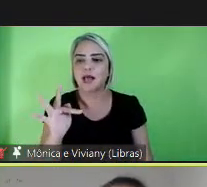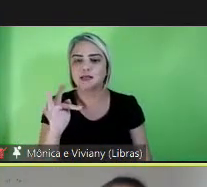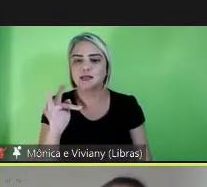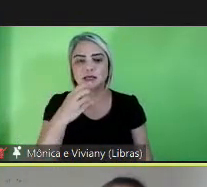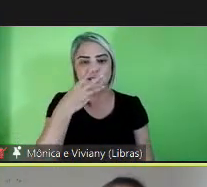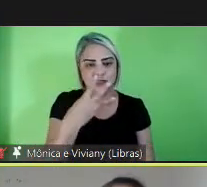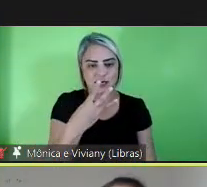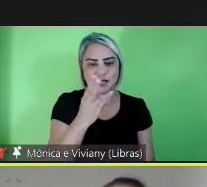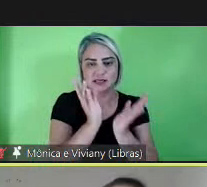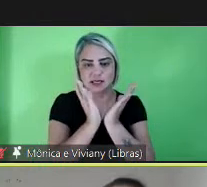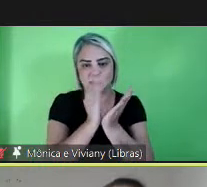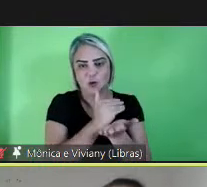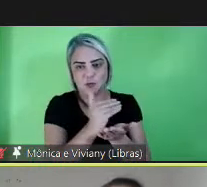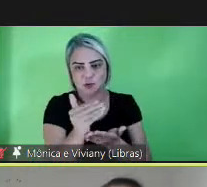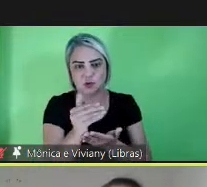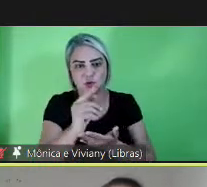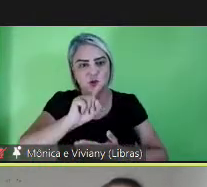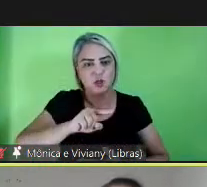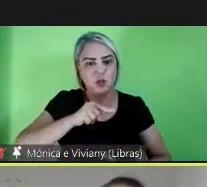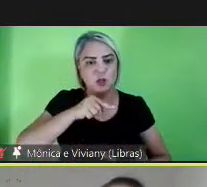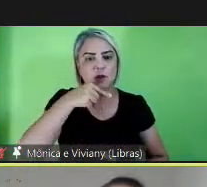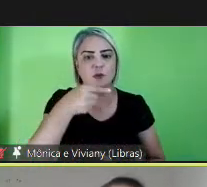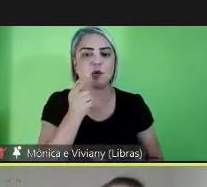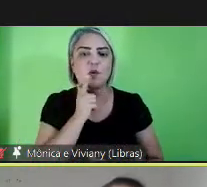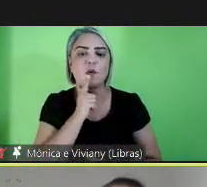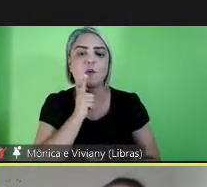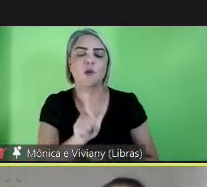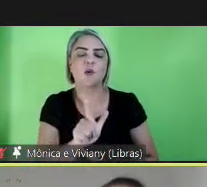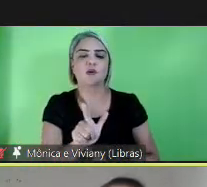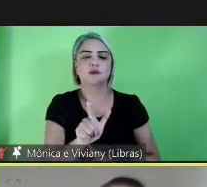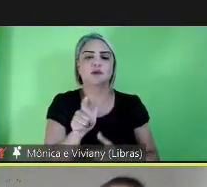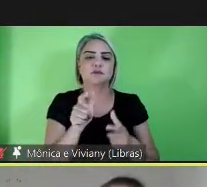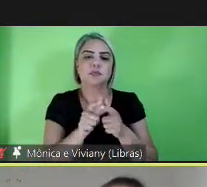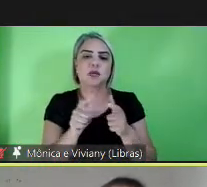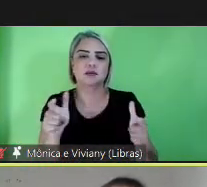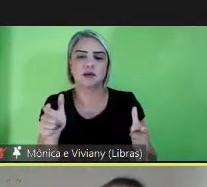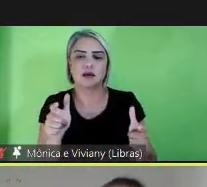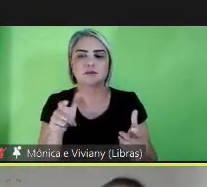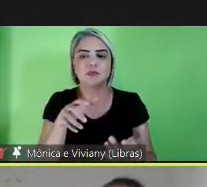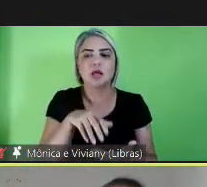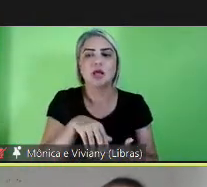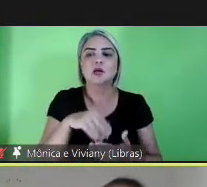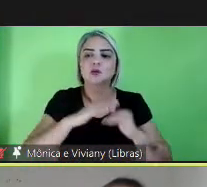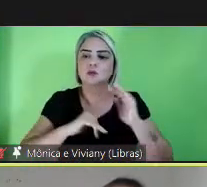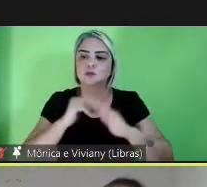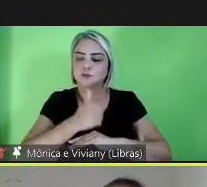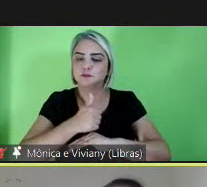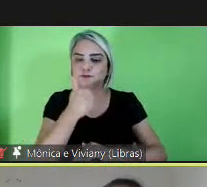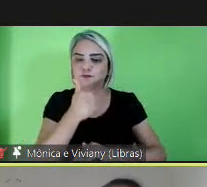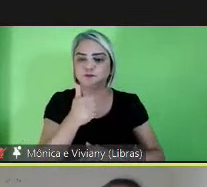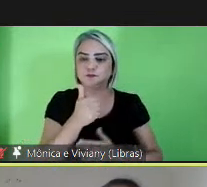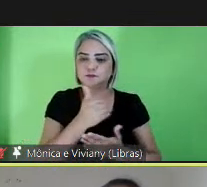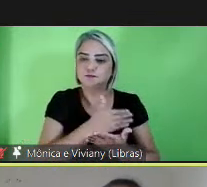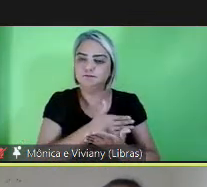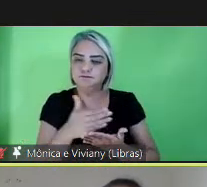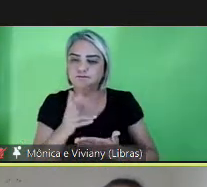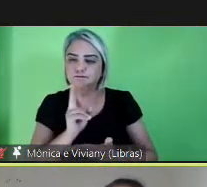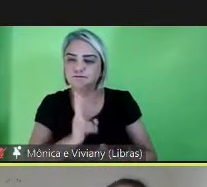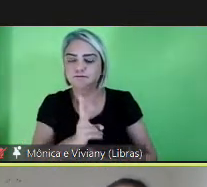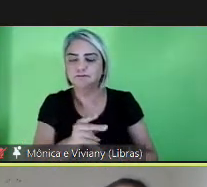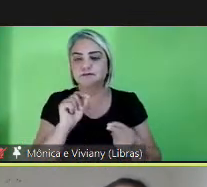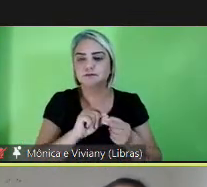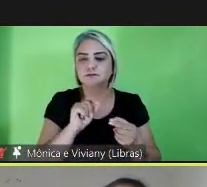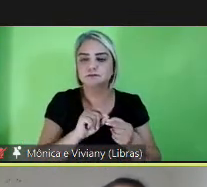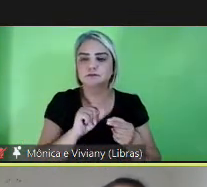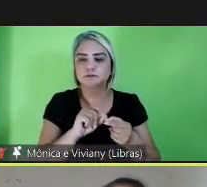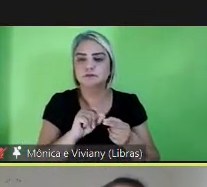So we began with 3 teams, and then we managed to increase the quantity of professionals. And since